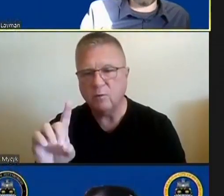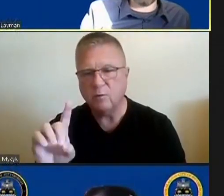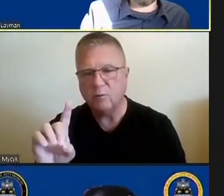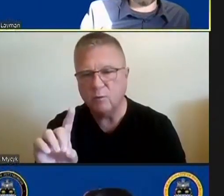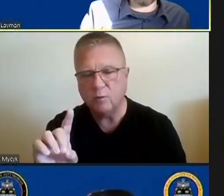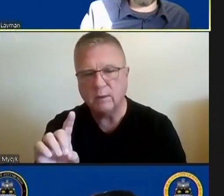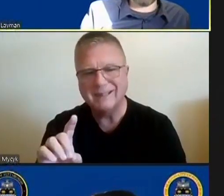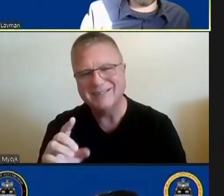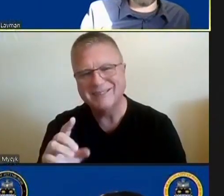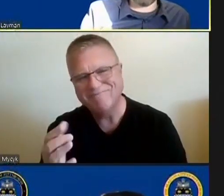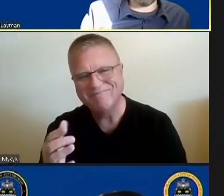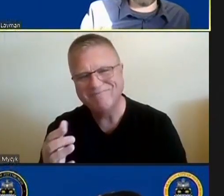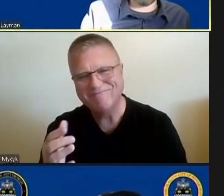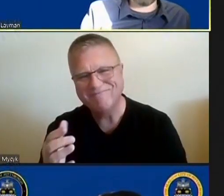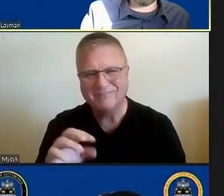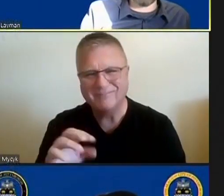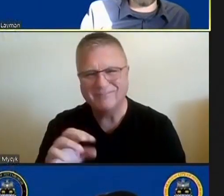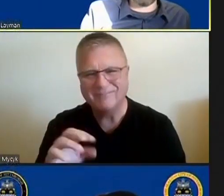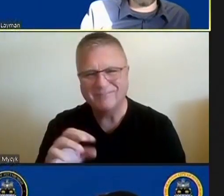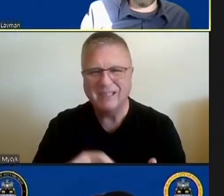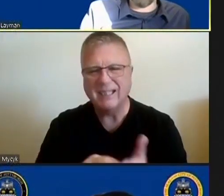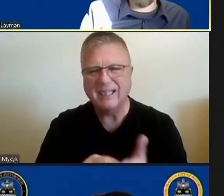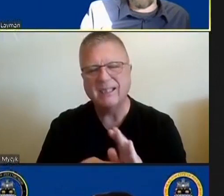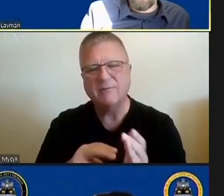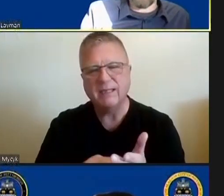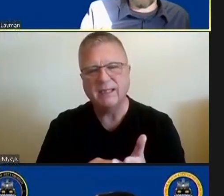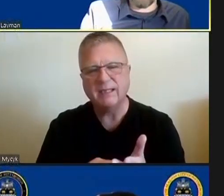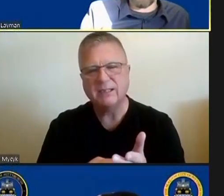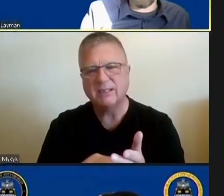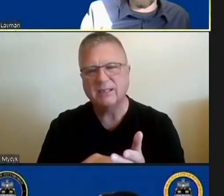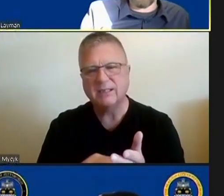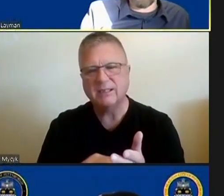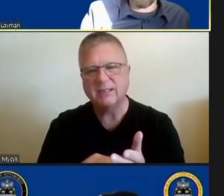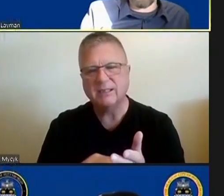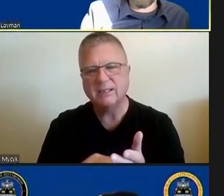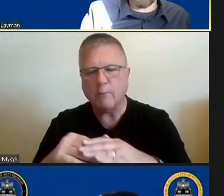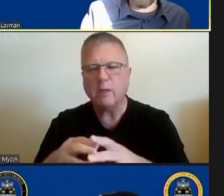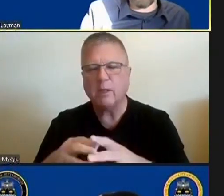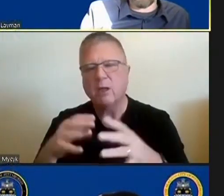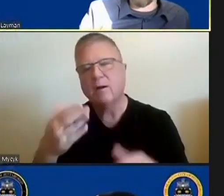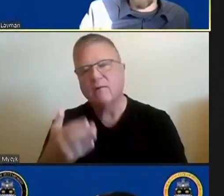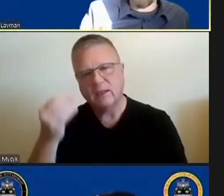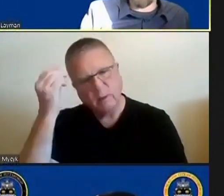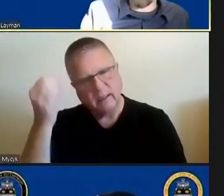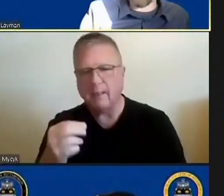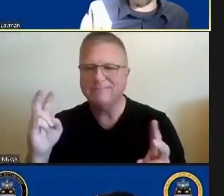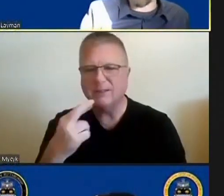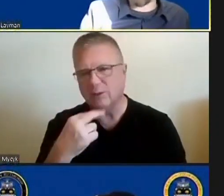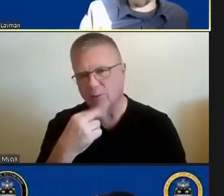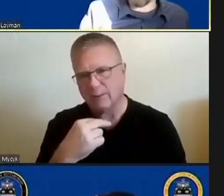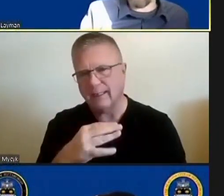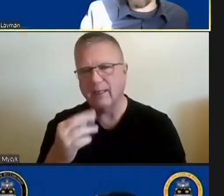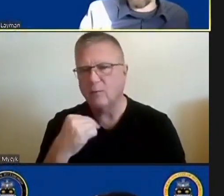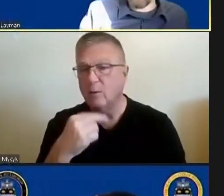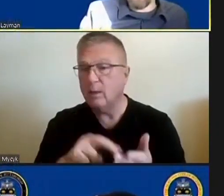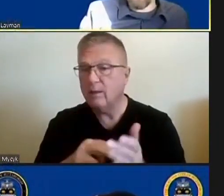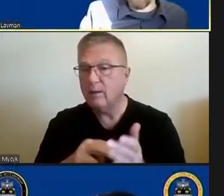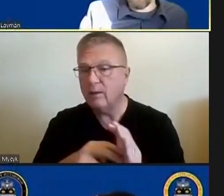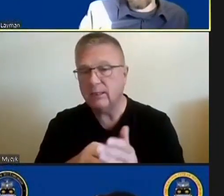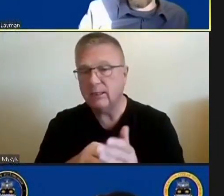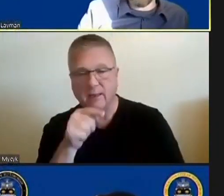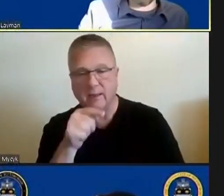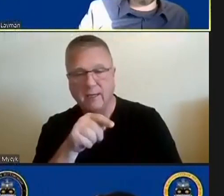definition can overlap with a lot of things that we typically think of as restaurants. And the restaurant definition that was in the